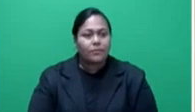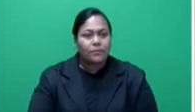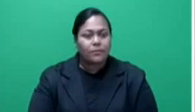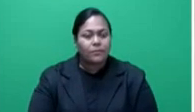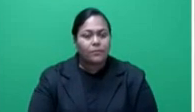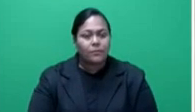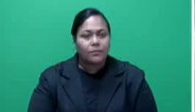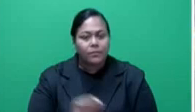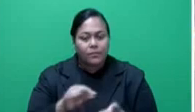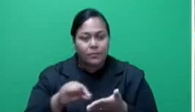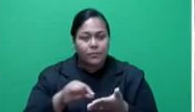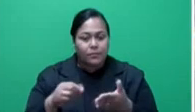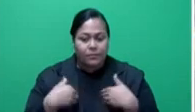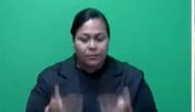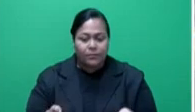Secretary General.